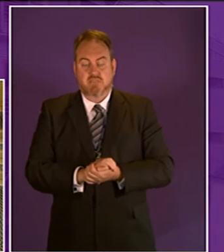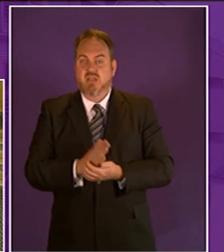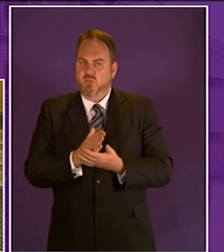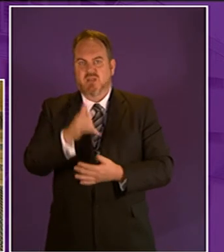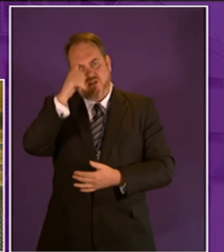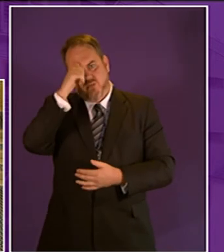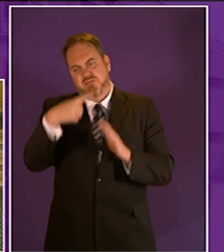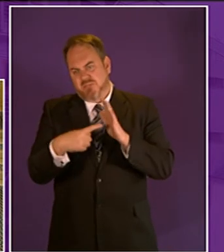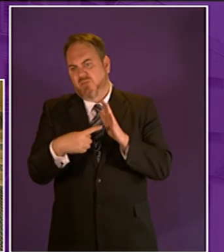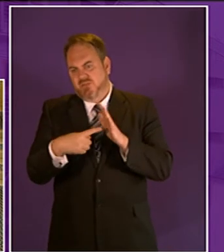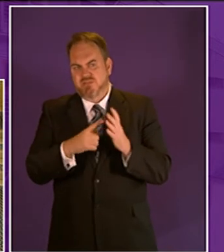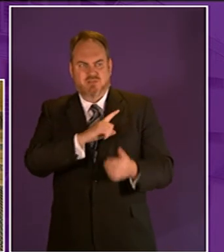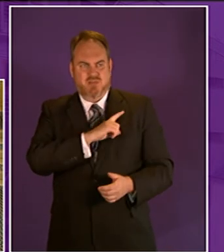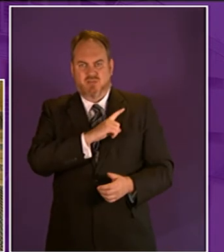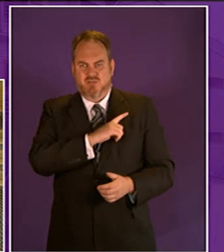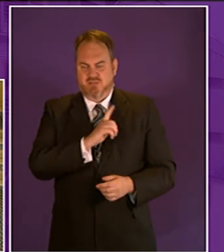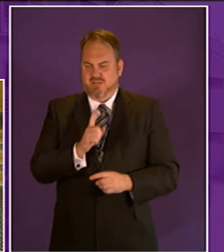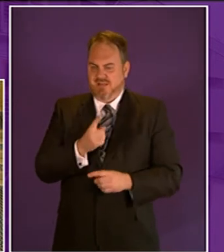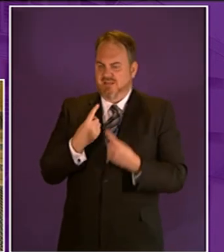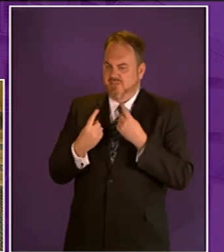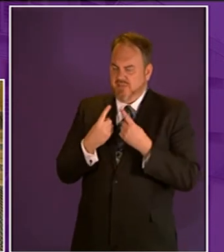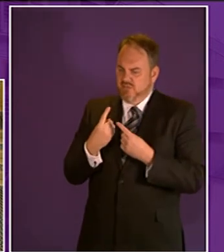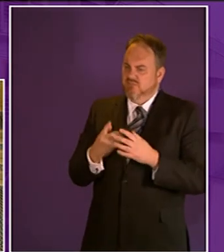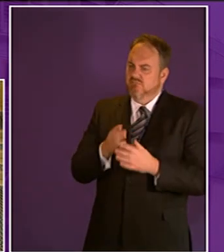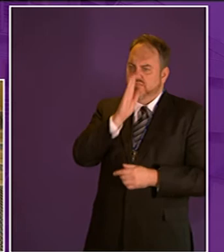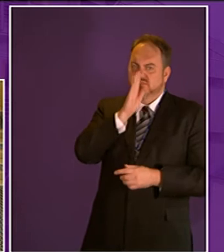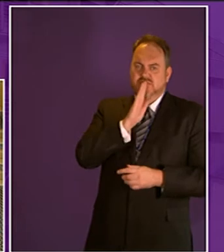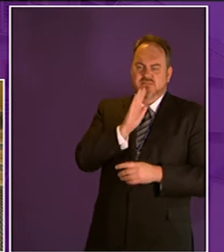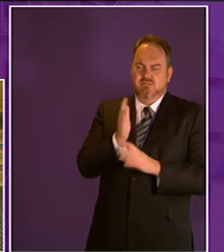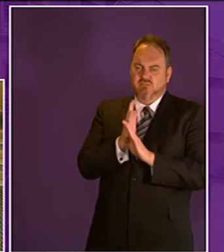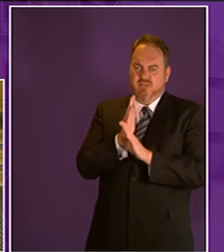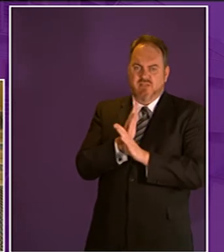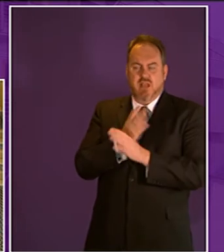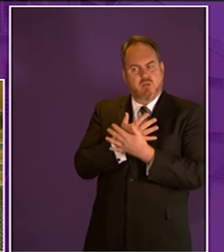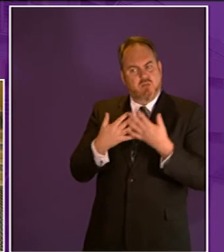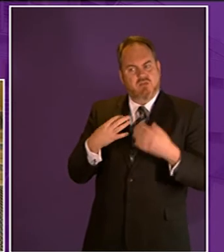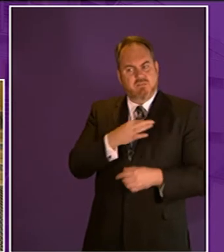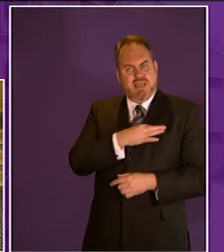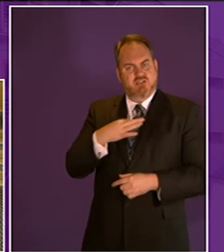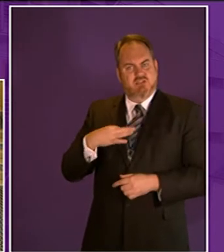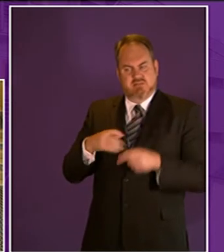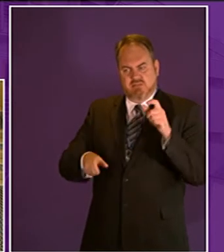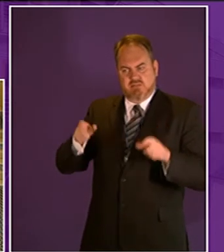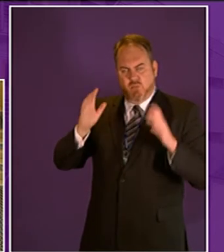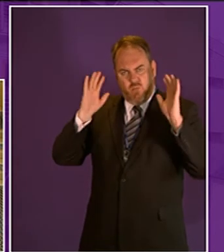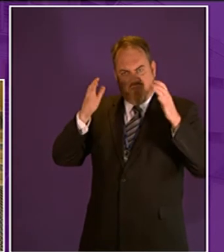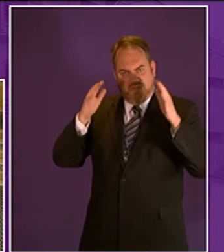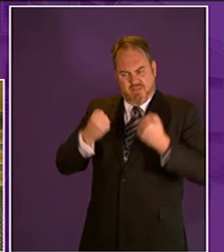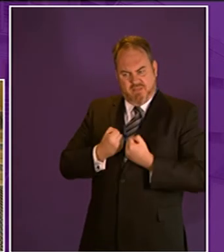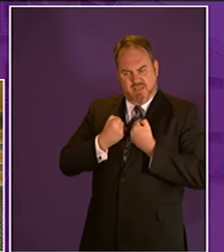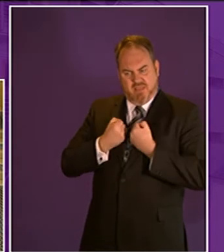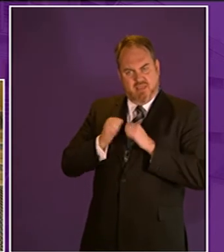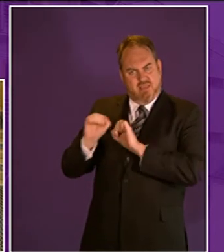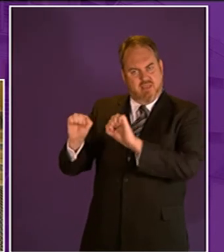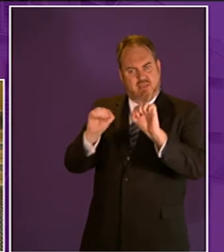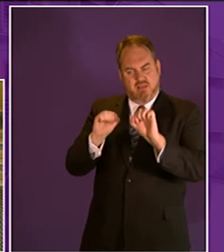patients, because I know on Friday, as this information was breaking, this news was breaking, that patients were concerned that their personal data